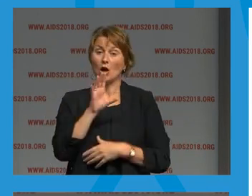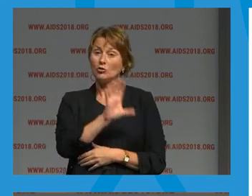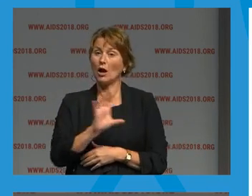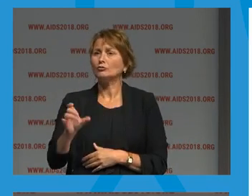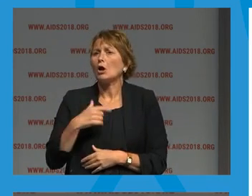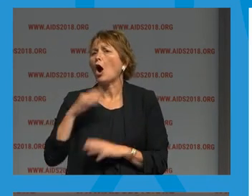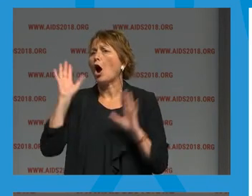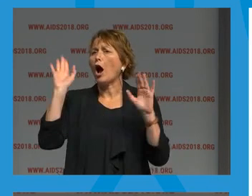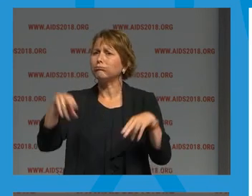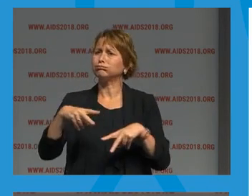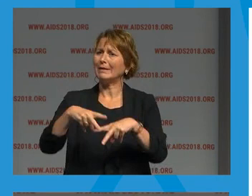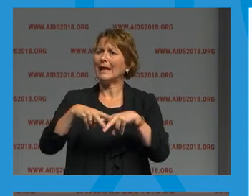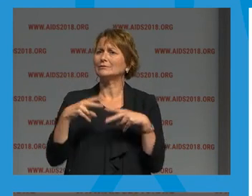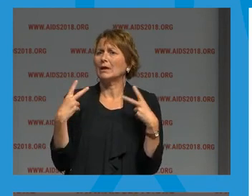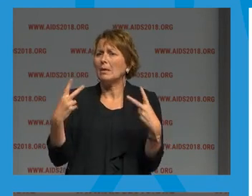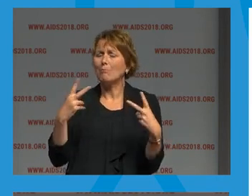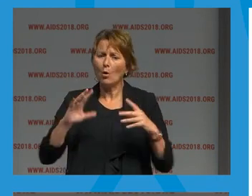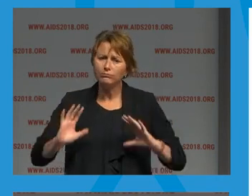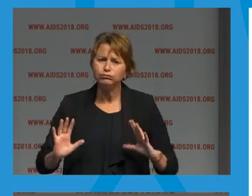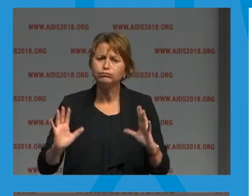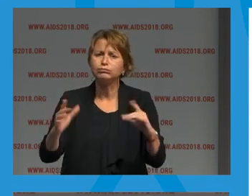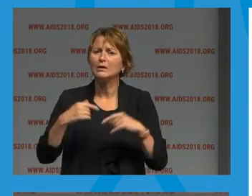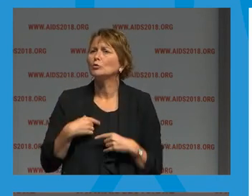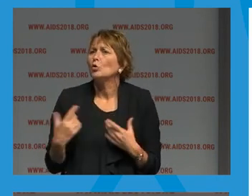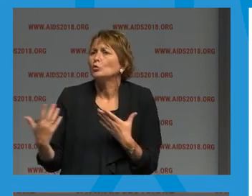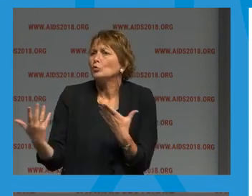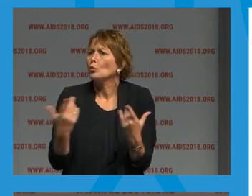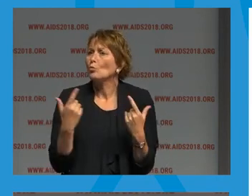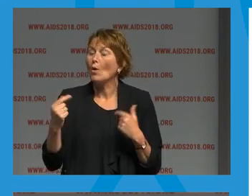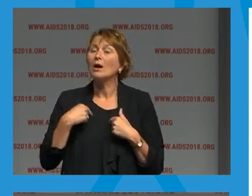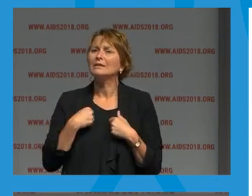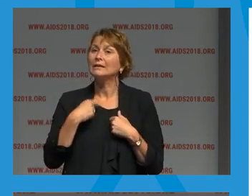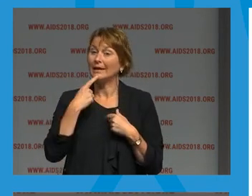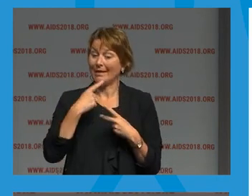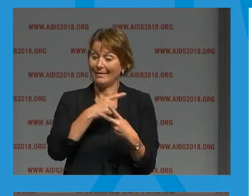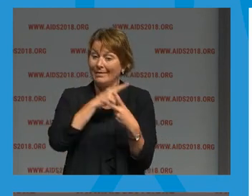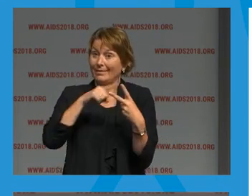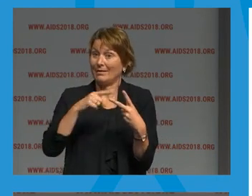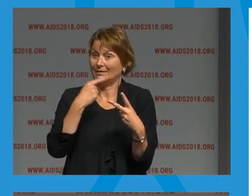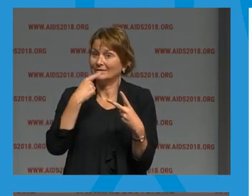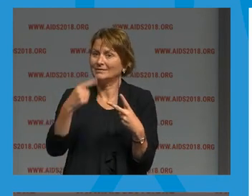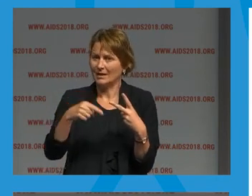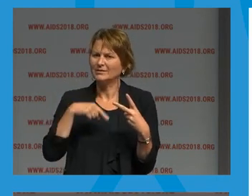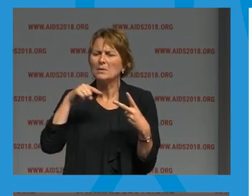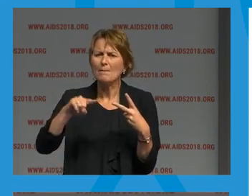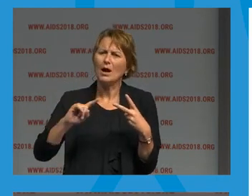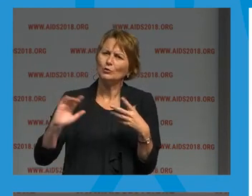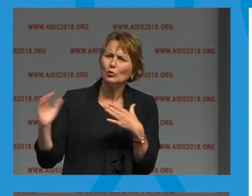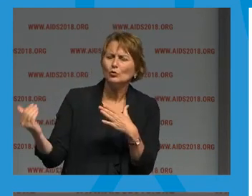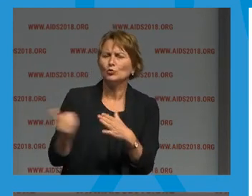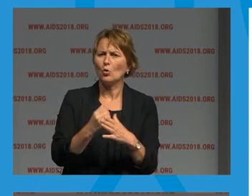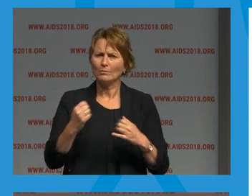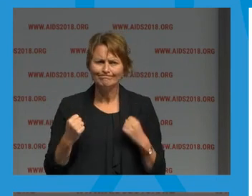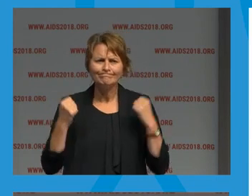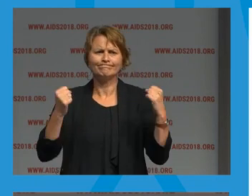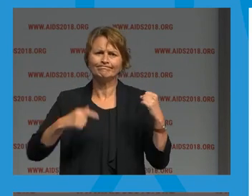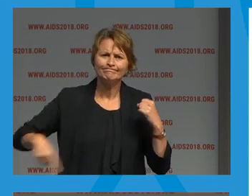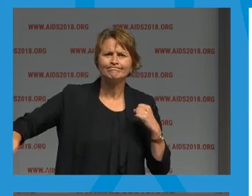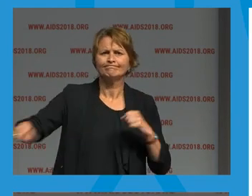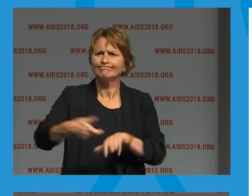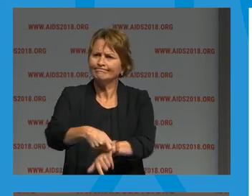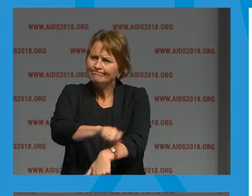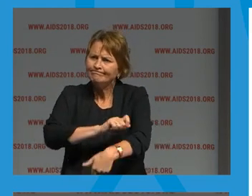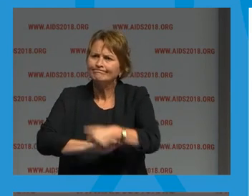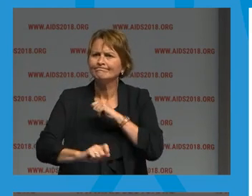and what should be done? He went on to follow this to say a creative revitalization of the efforts against AIDS